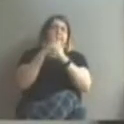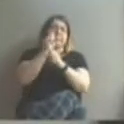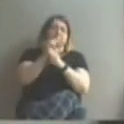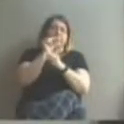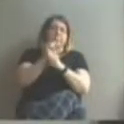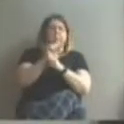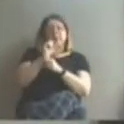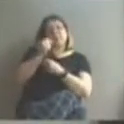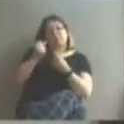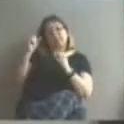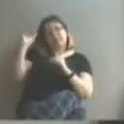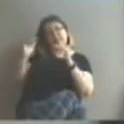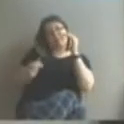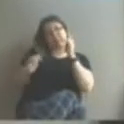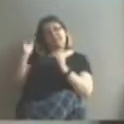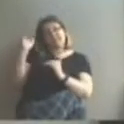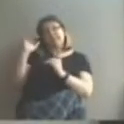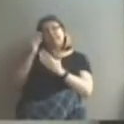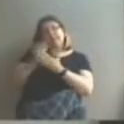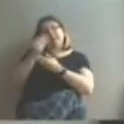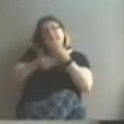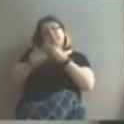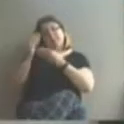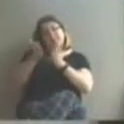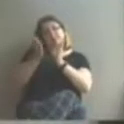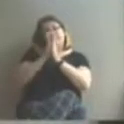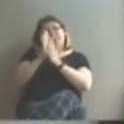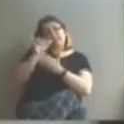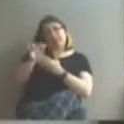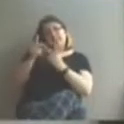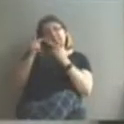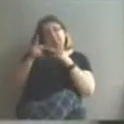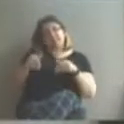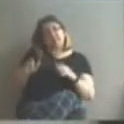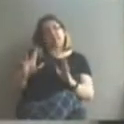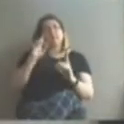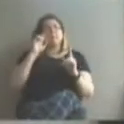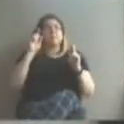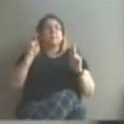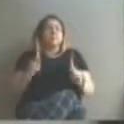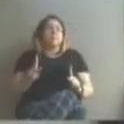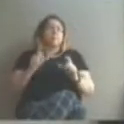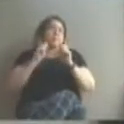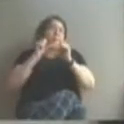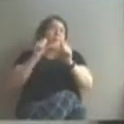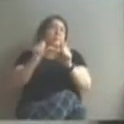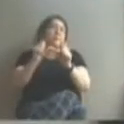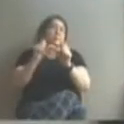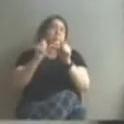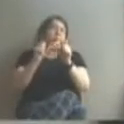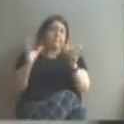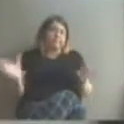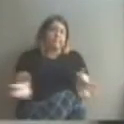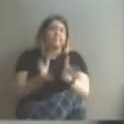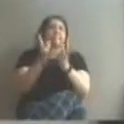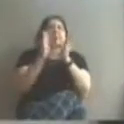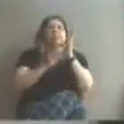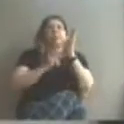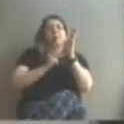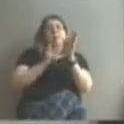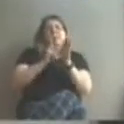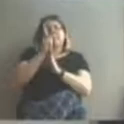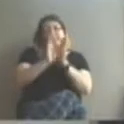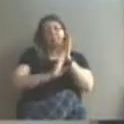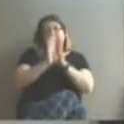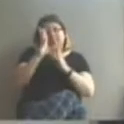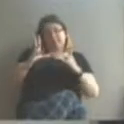effort to balance the budget request, that position allows for the individual to continue to push professional development, but also